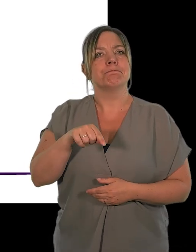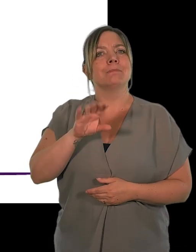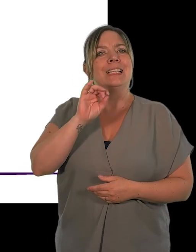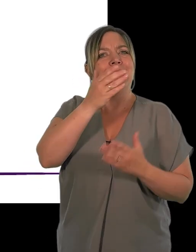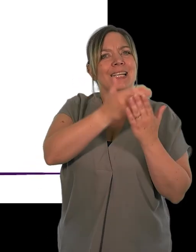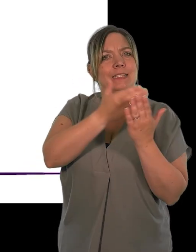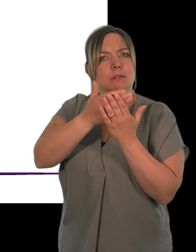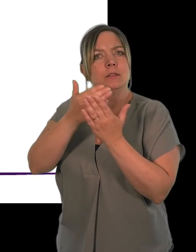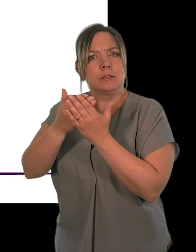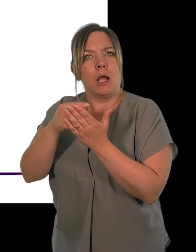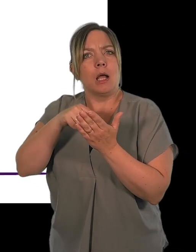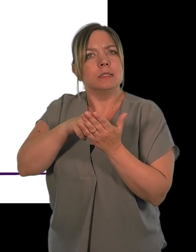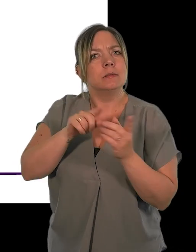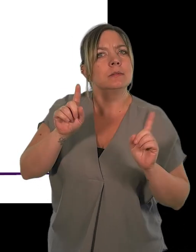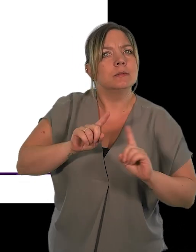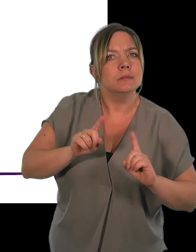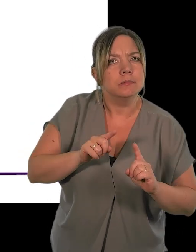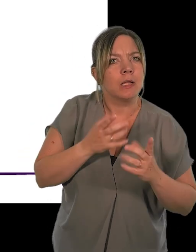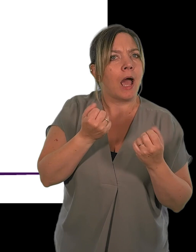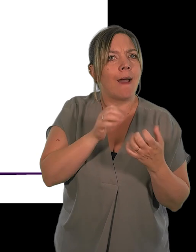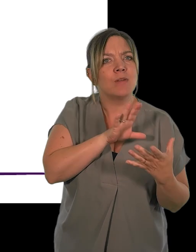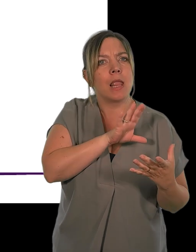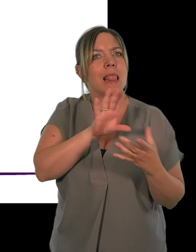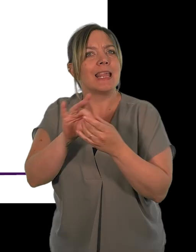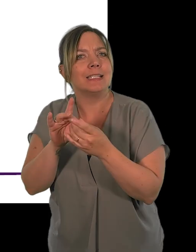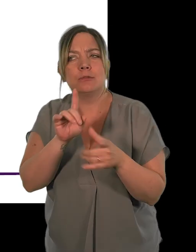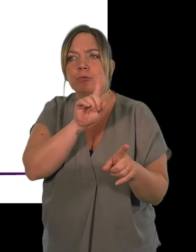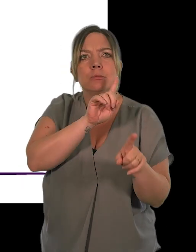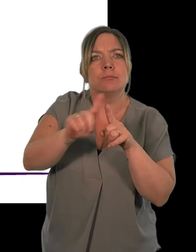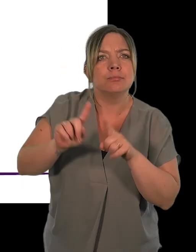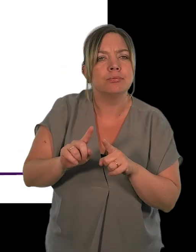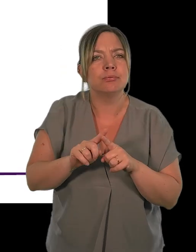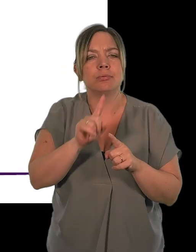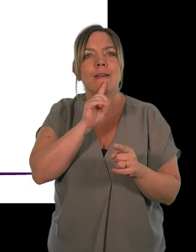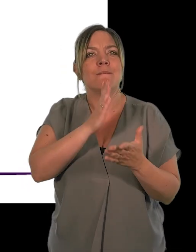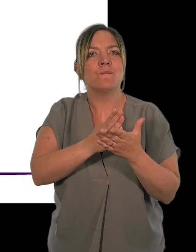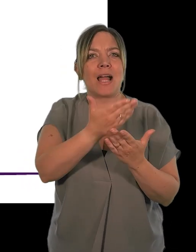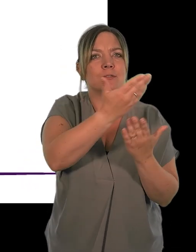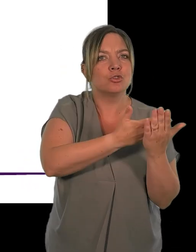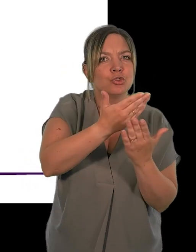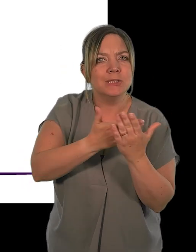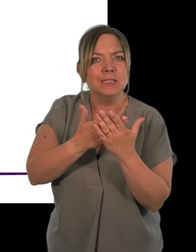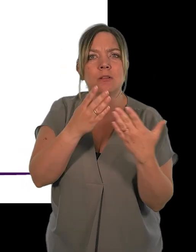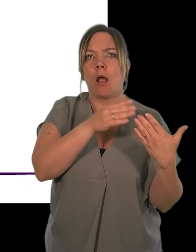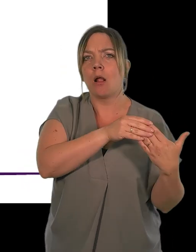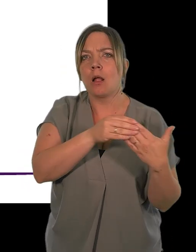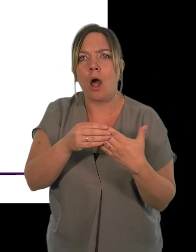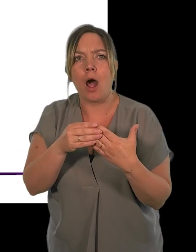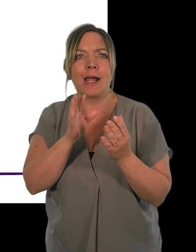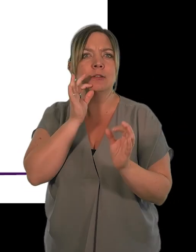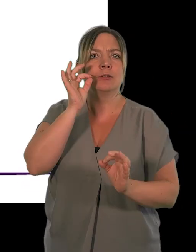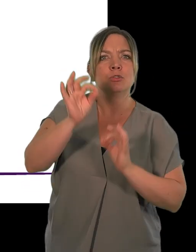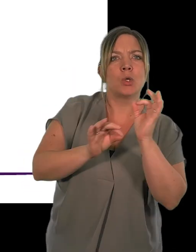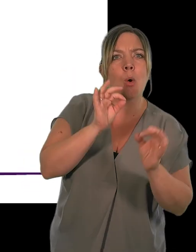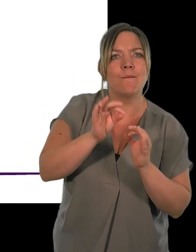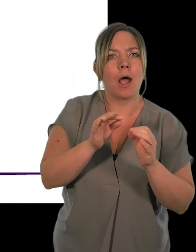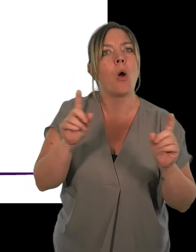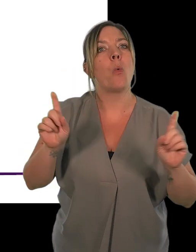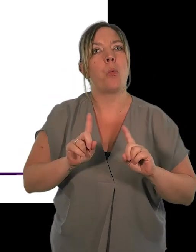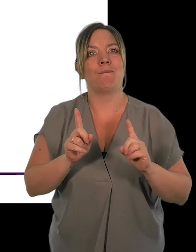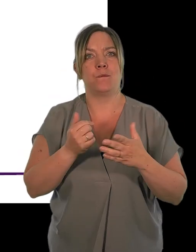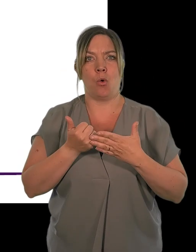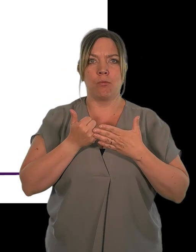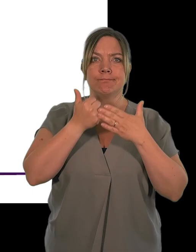to the various fact sheets and guides, surveys, and are added to guide and assist awareness and